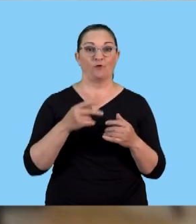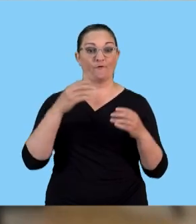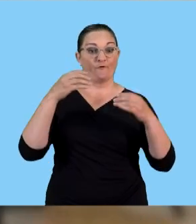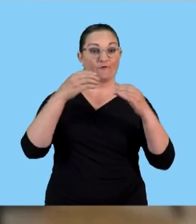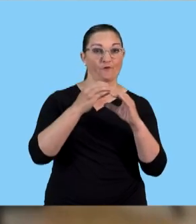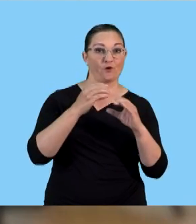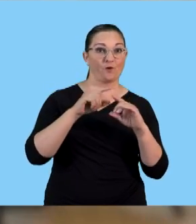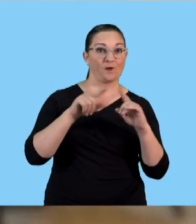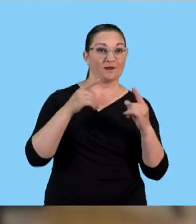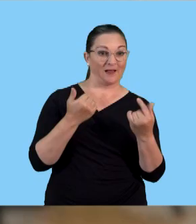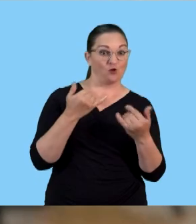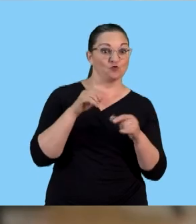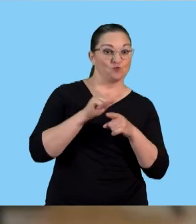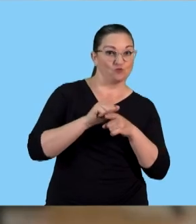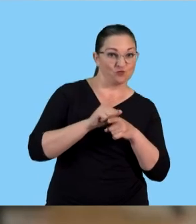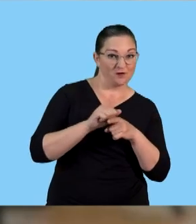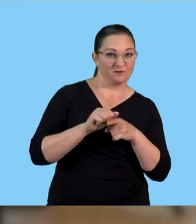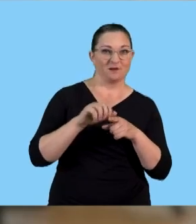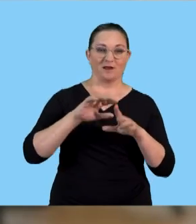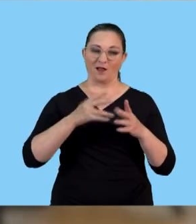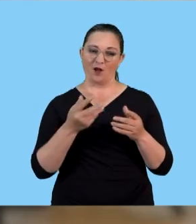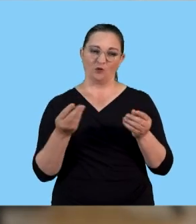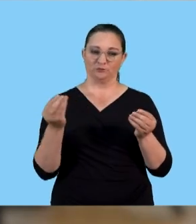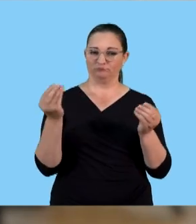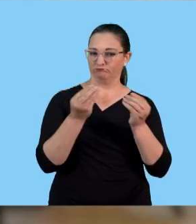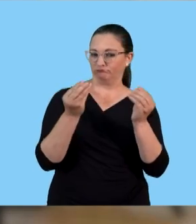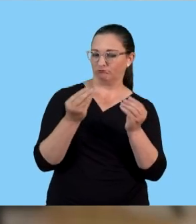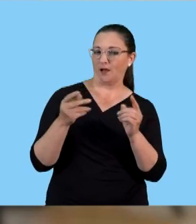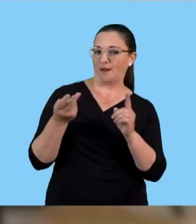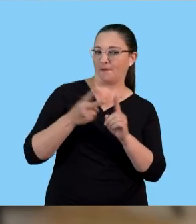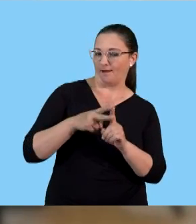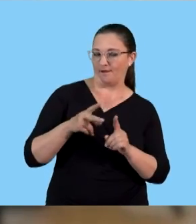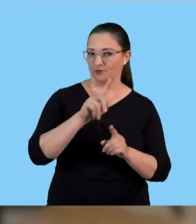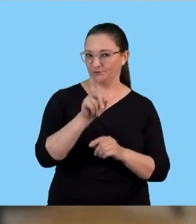be more focusing on practice and application questions.